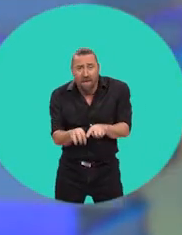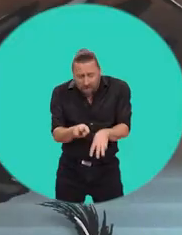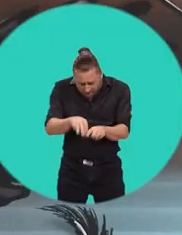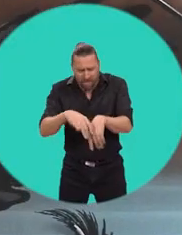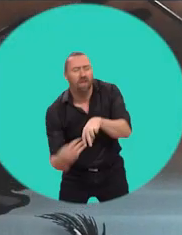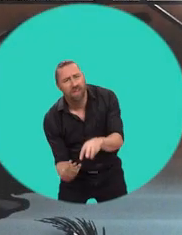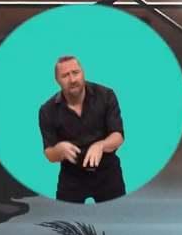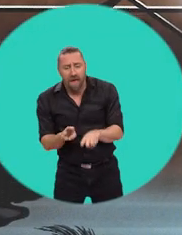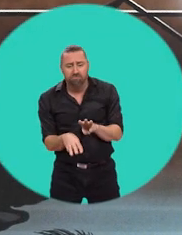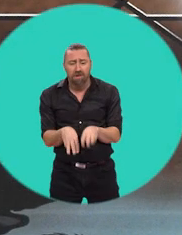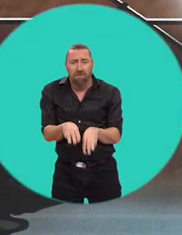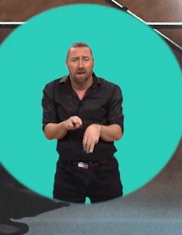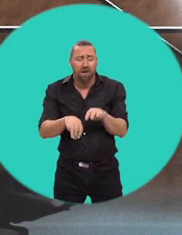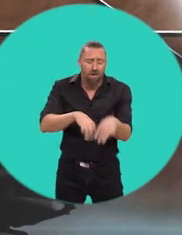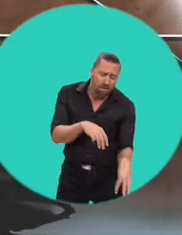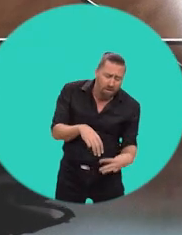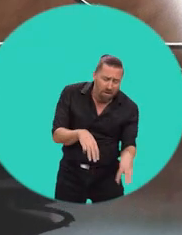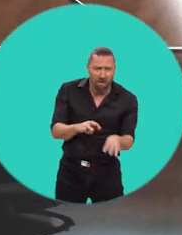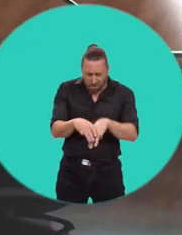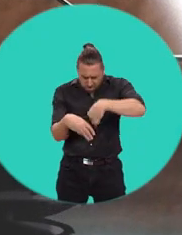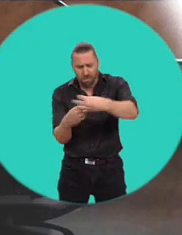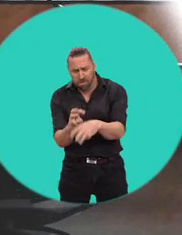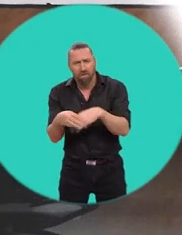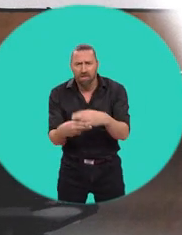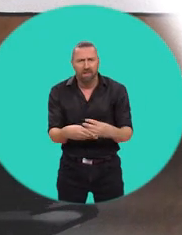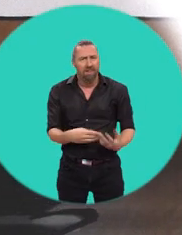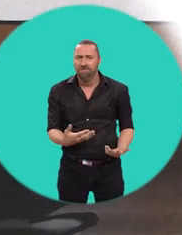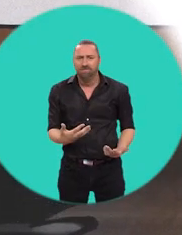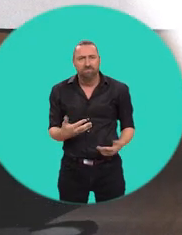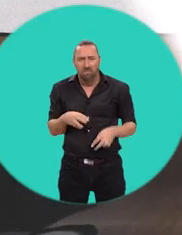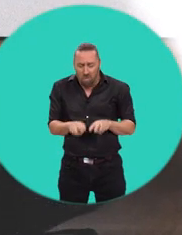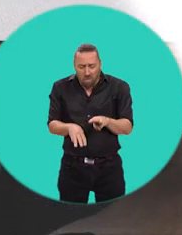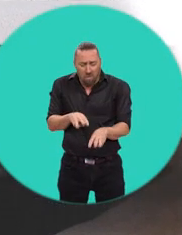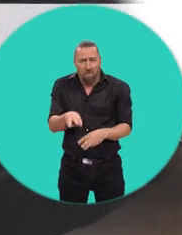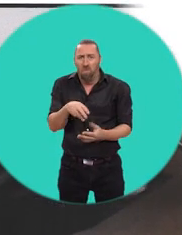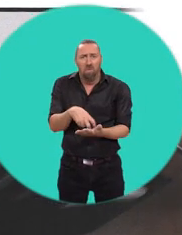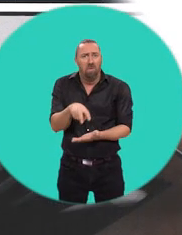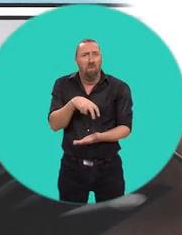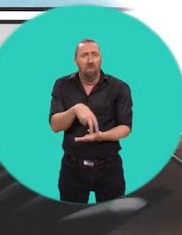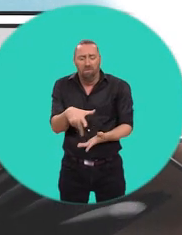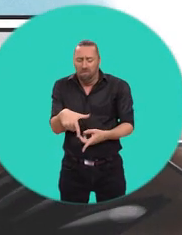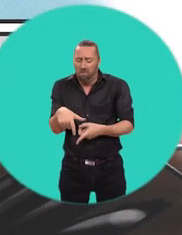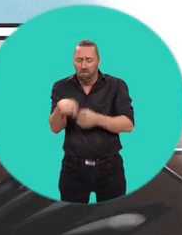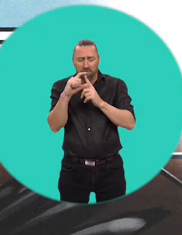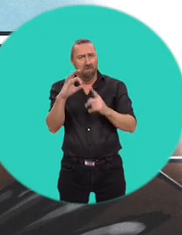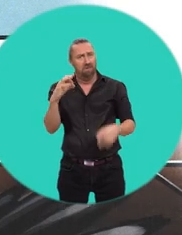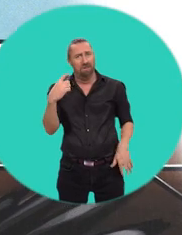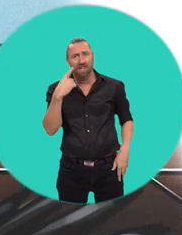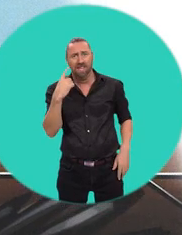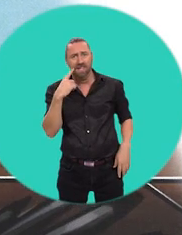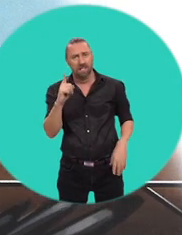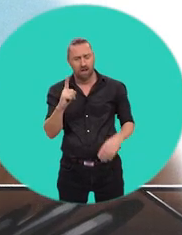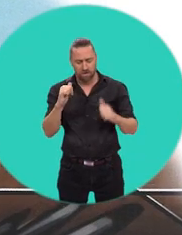stumble, Scraggy's feet got in a terrible jumble. Walking for Scrag was no easy